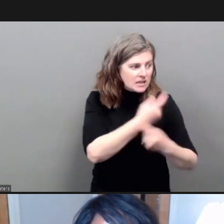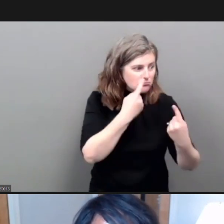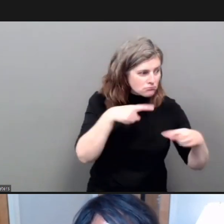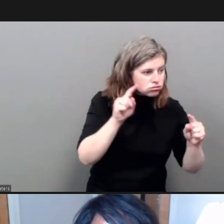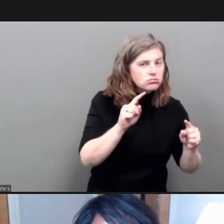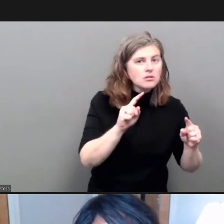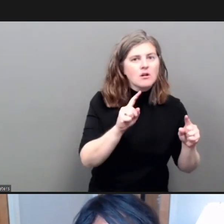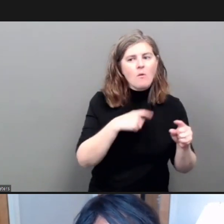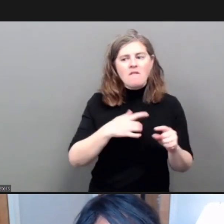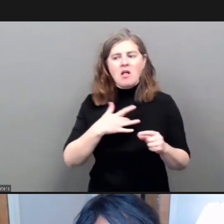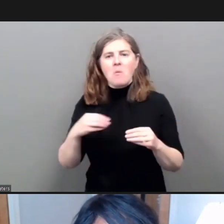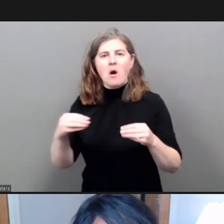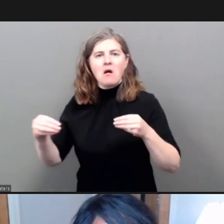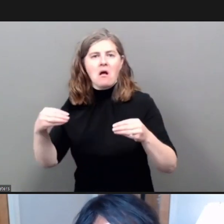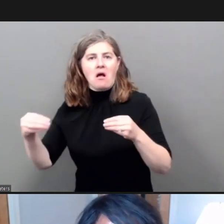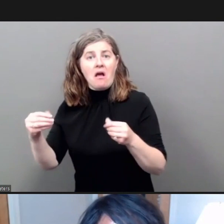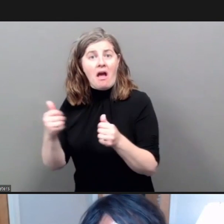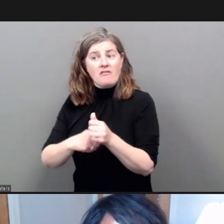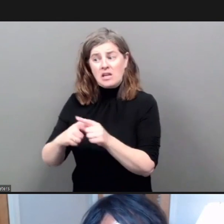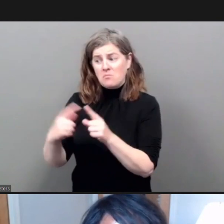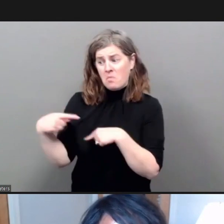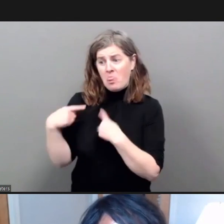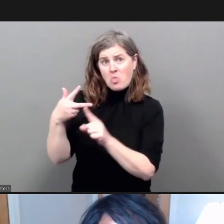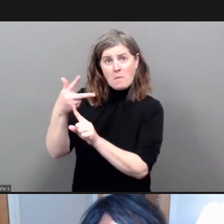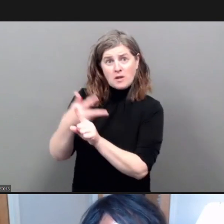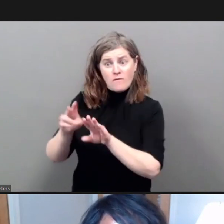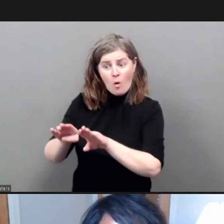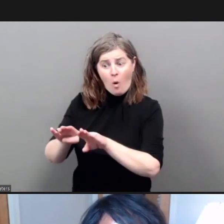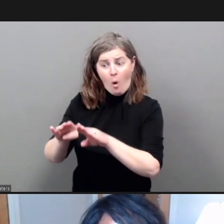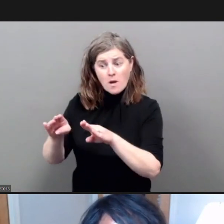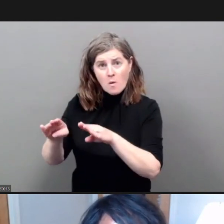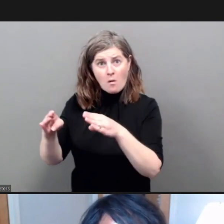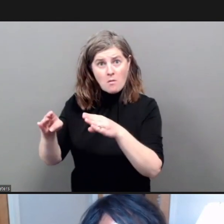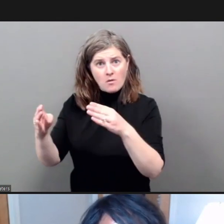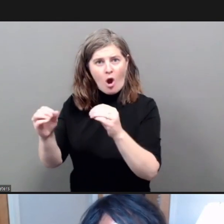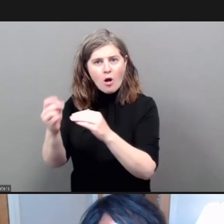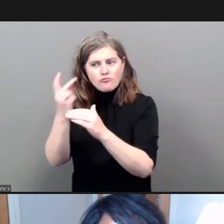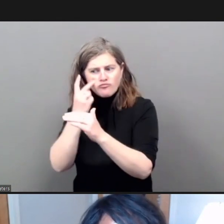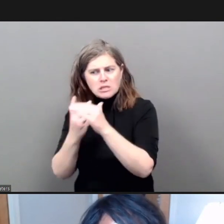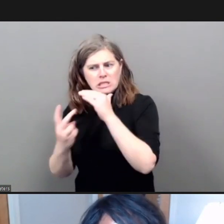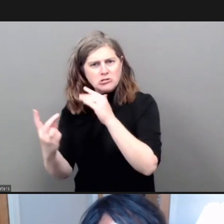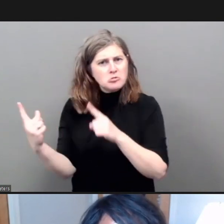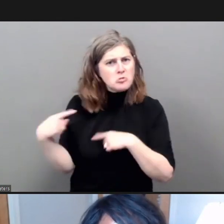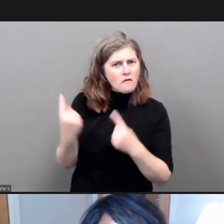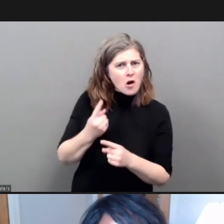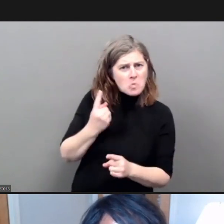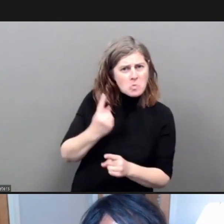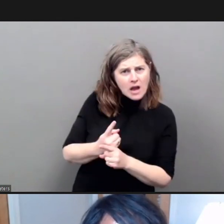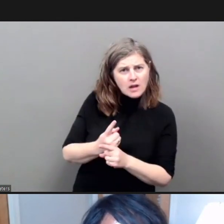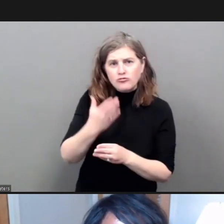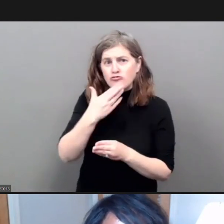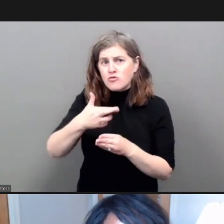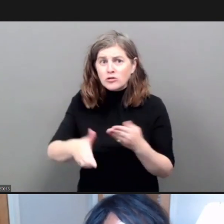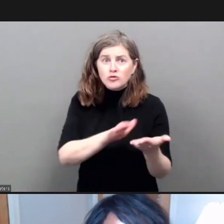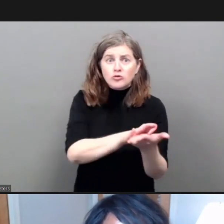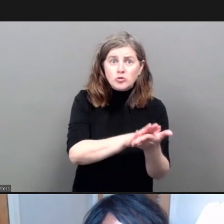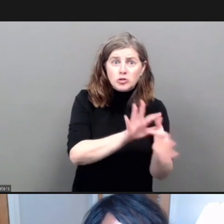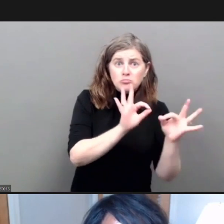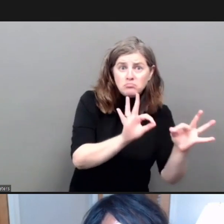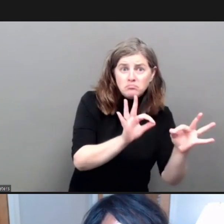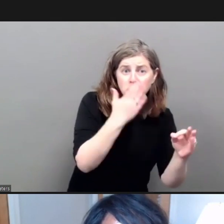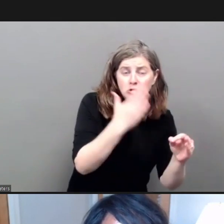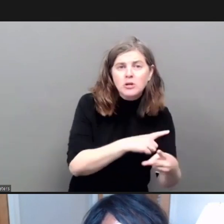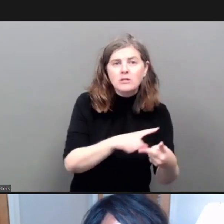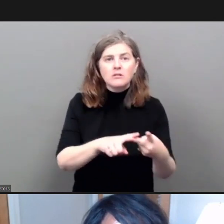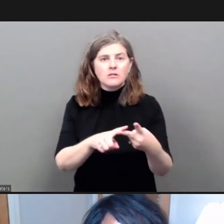room. Every time we've done that over the past 3 months, our predictions have proved true. We've had good results in schools. We've had good results